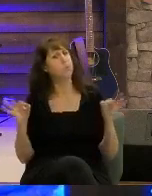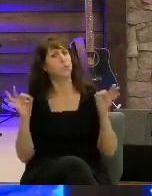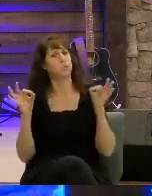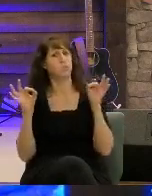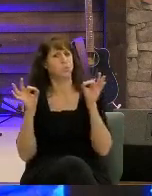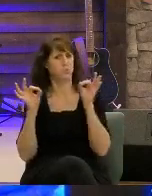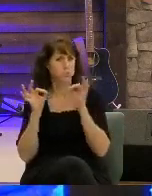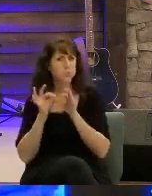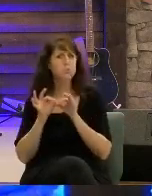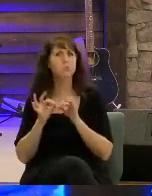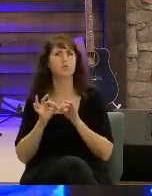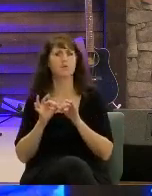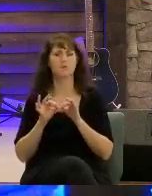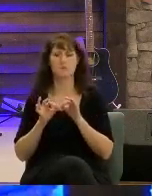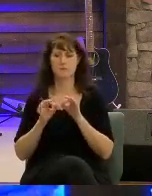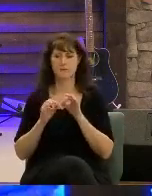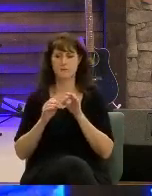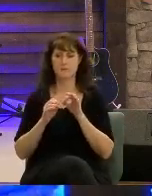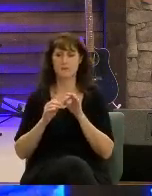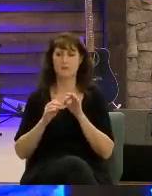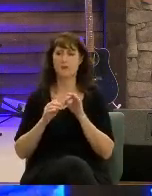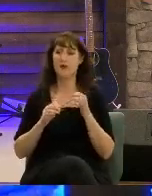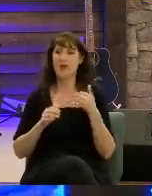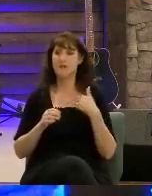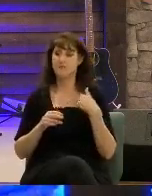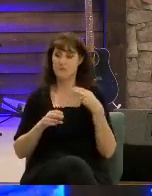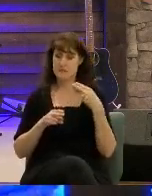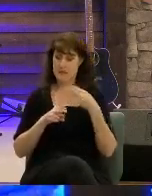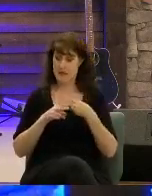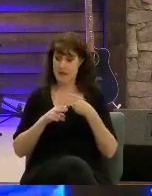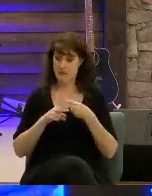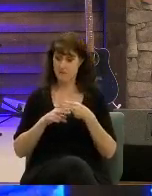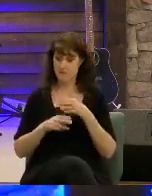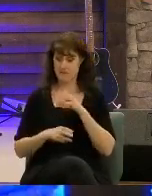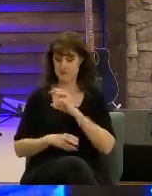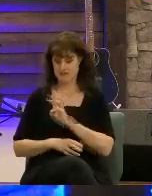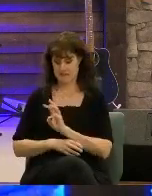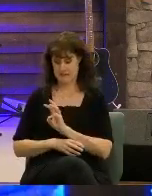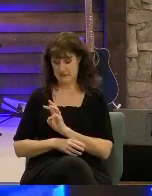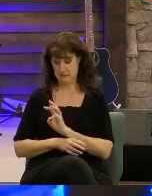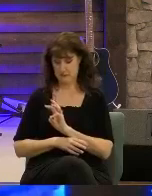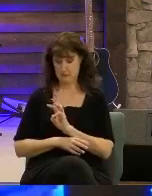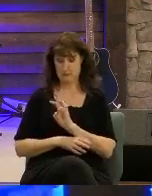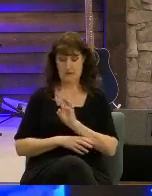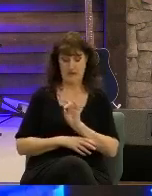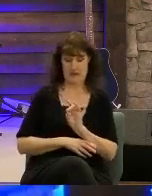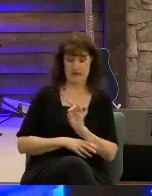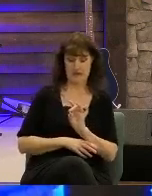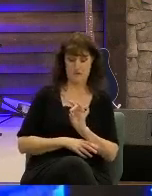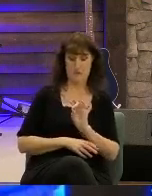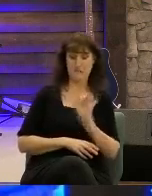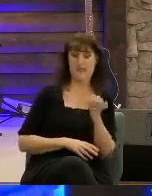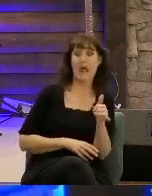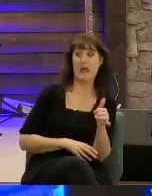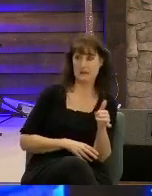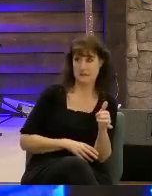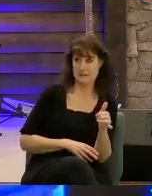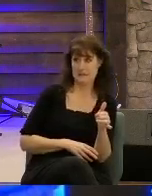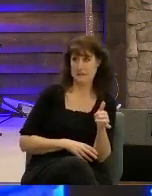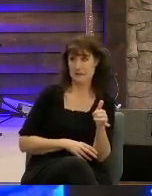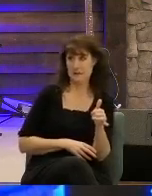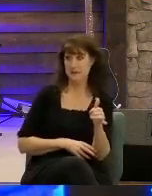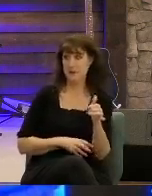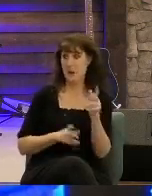not uncommon, right, to have a name that has a 6 or an 8 or a 10 behind it, right? They're the 10th,